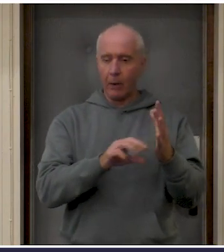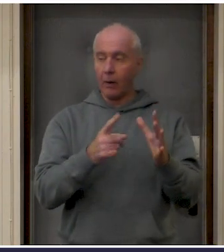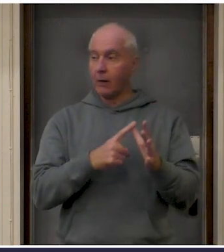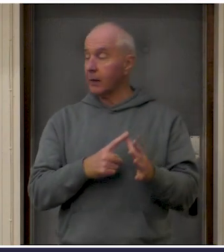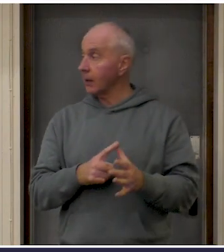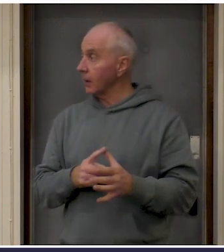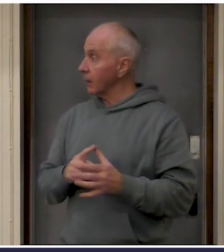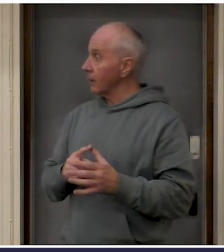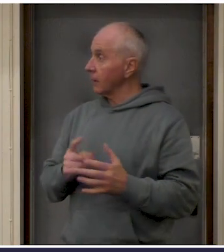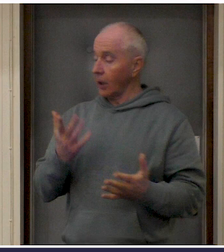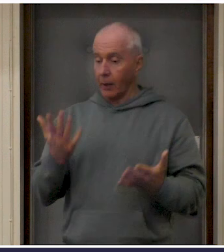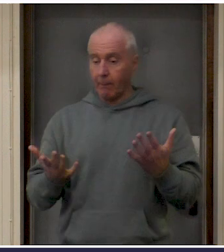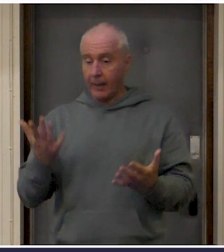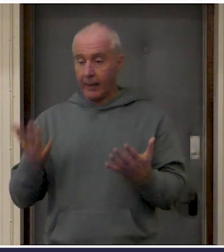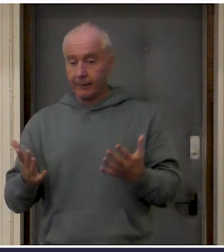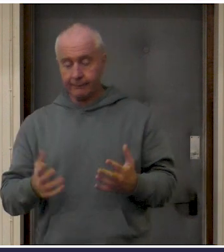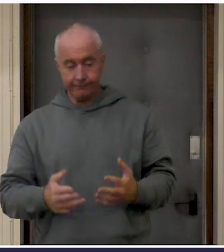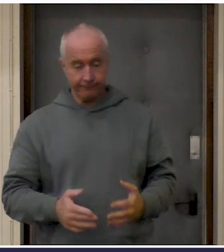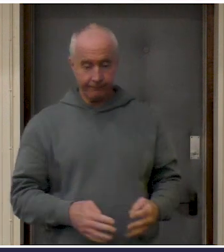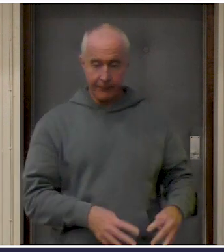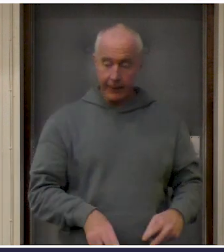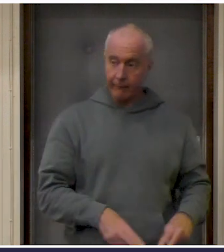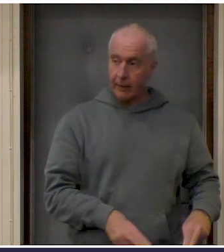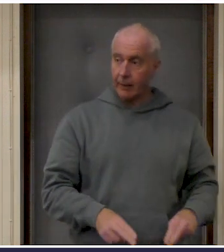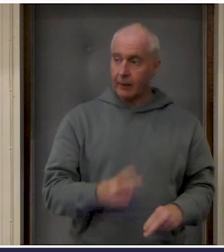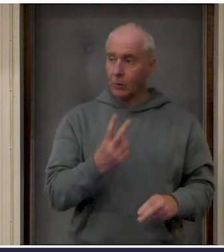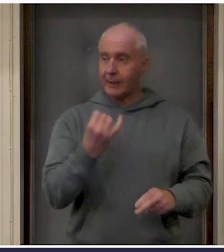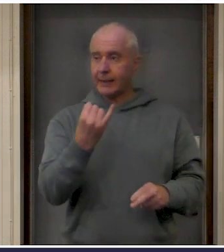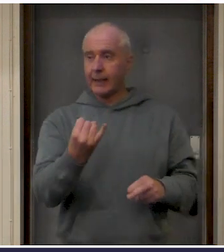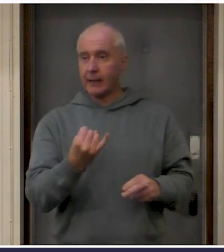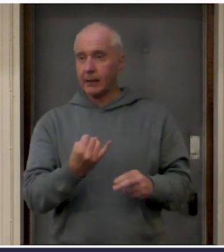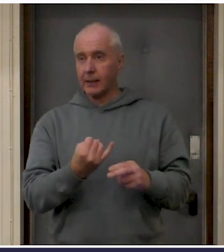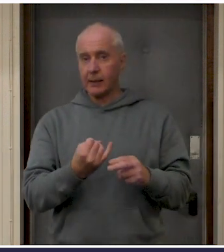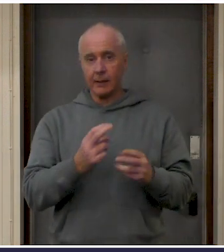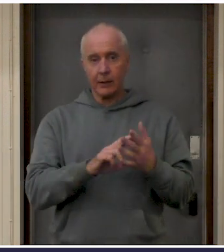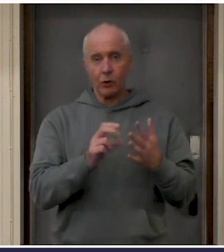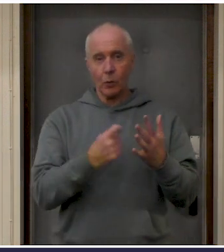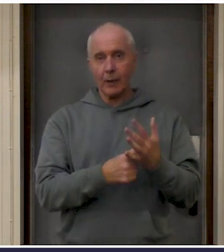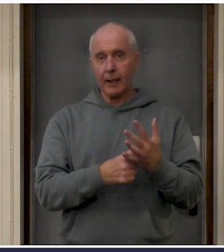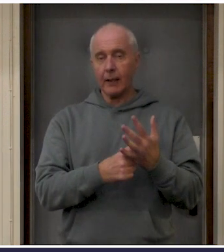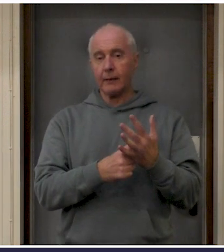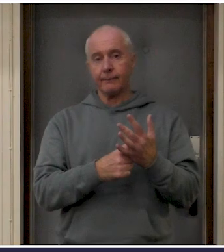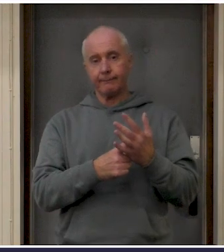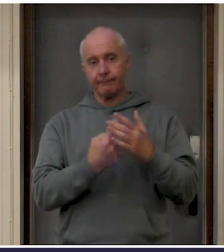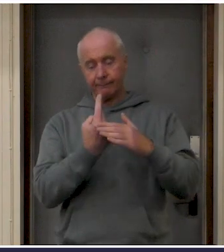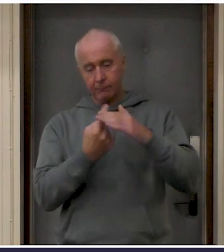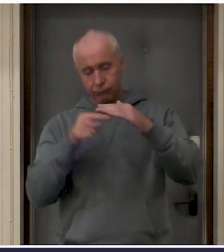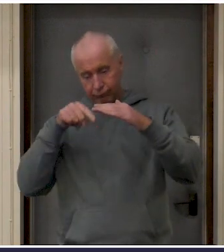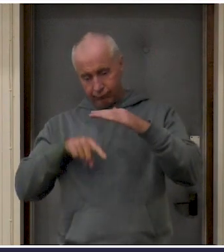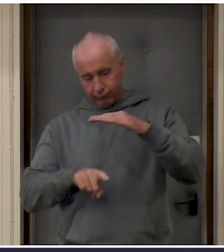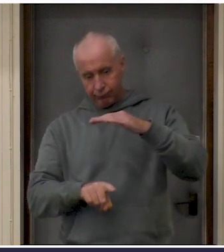compare that to what's going on in the Navy program. You've got 26 nuclear submarines, and you've also just commissioned your first nuclear aircraft carrier.